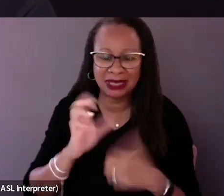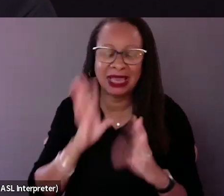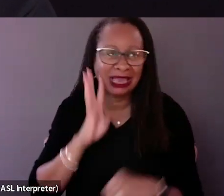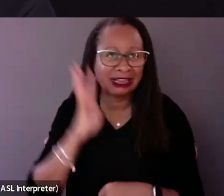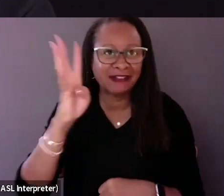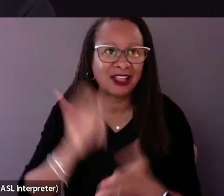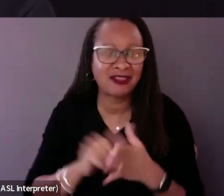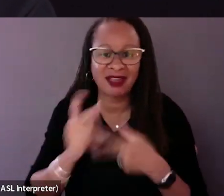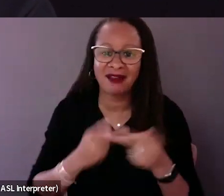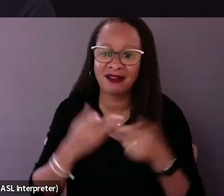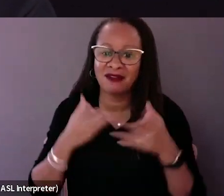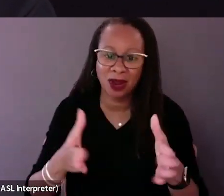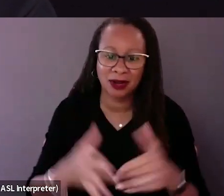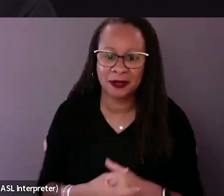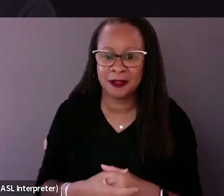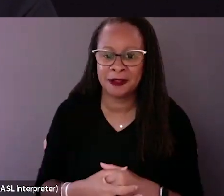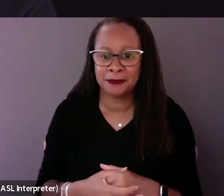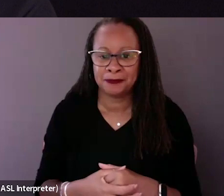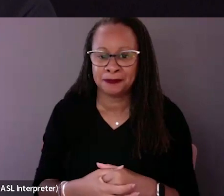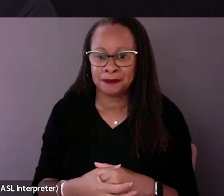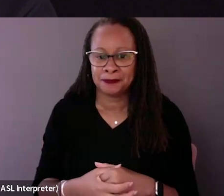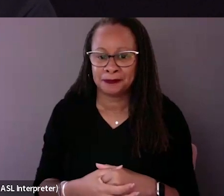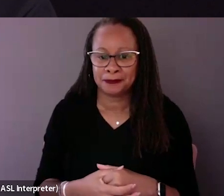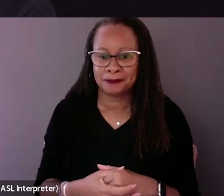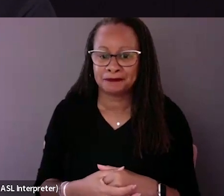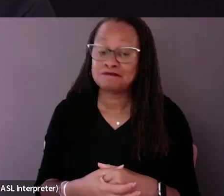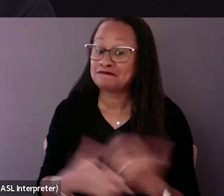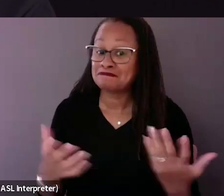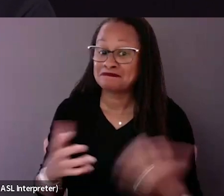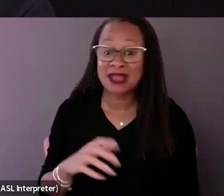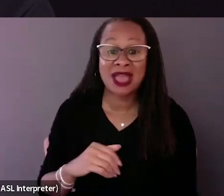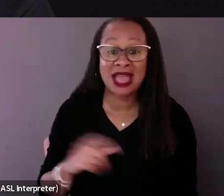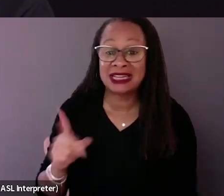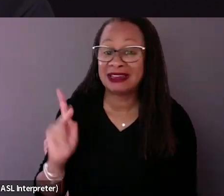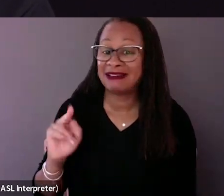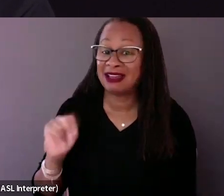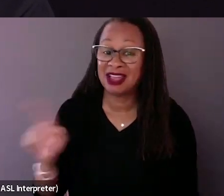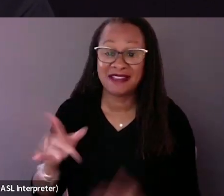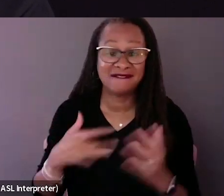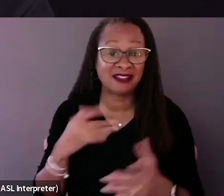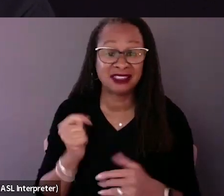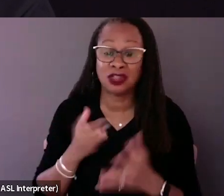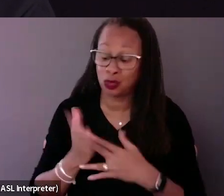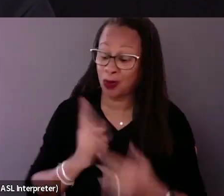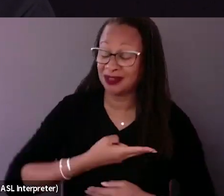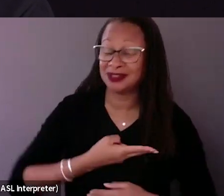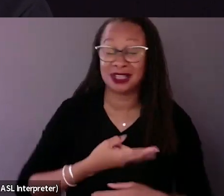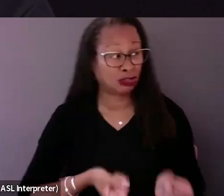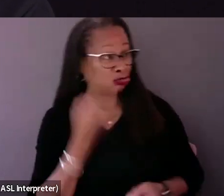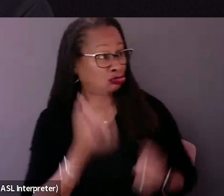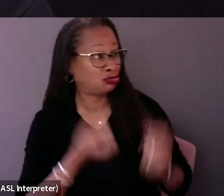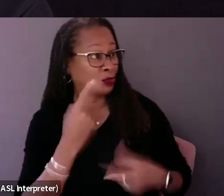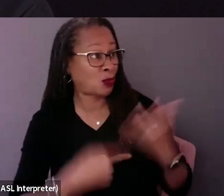way? And he just felt it through us, and he, too, being